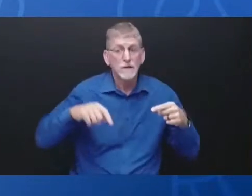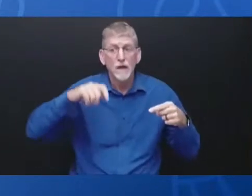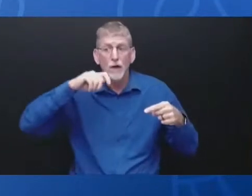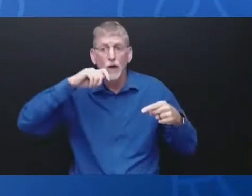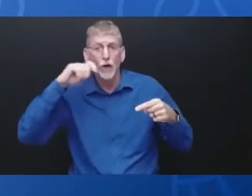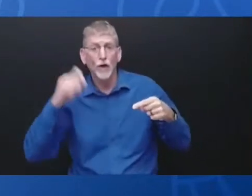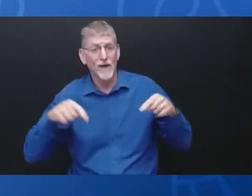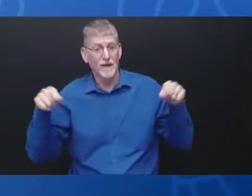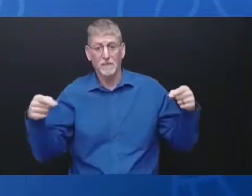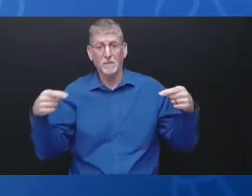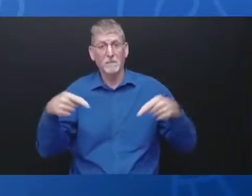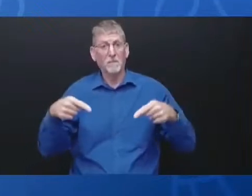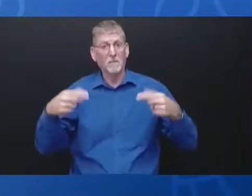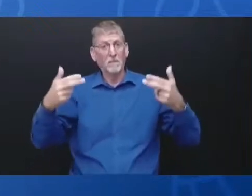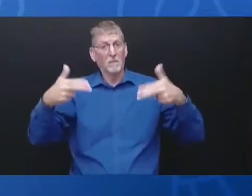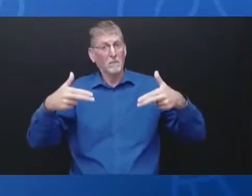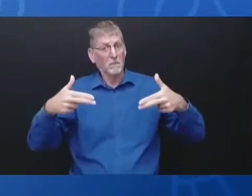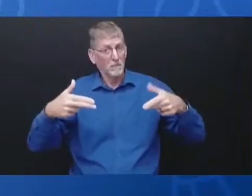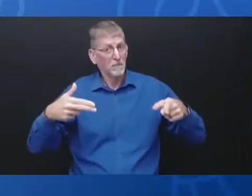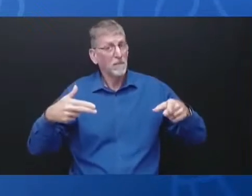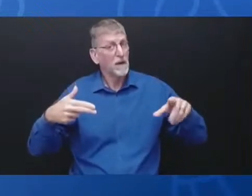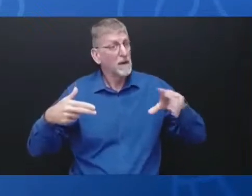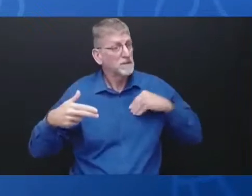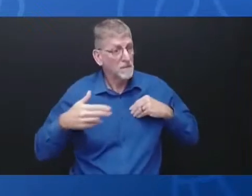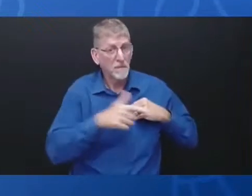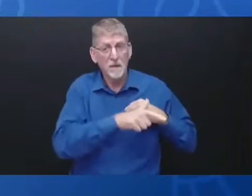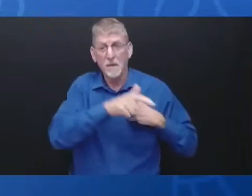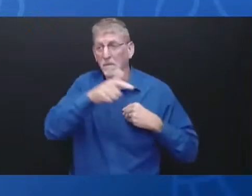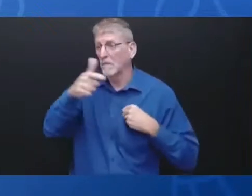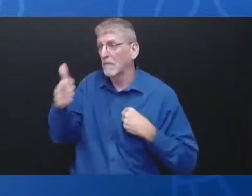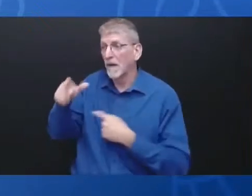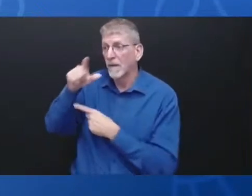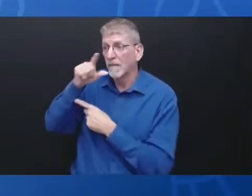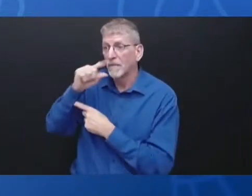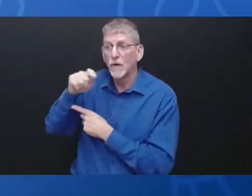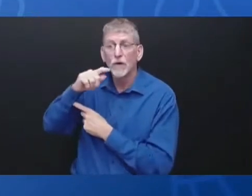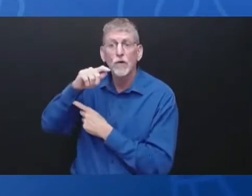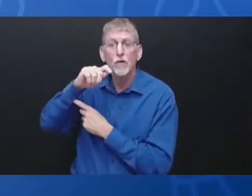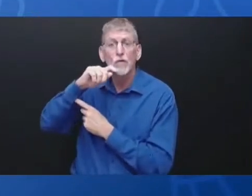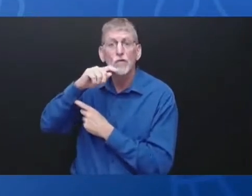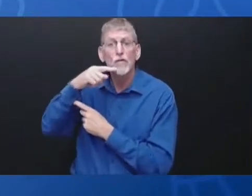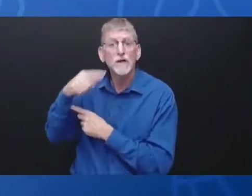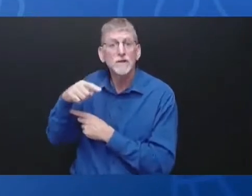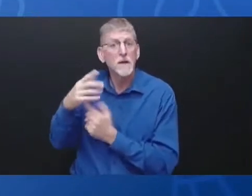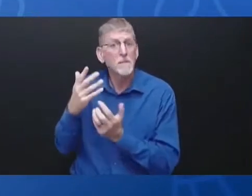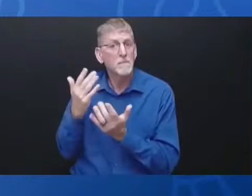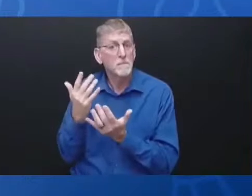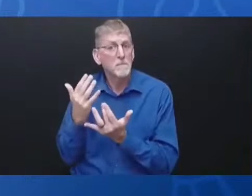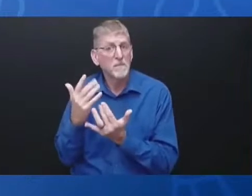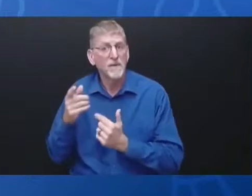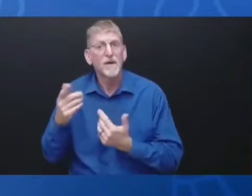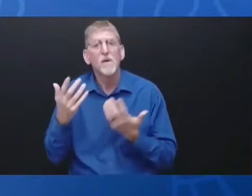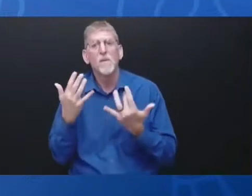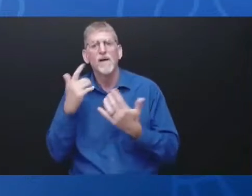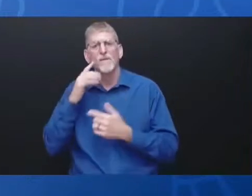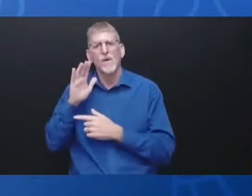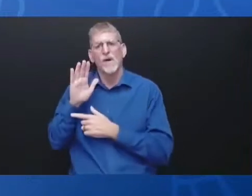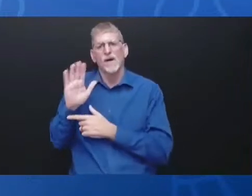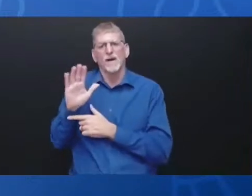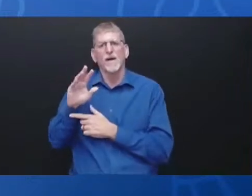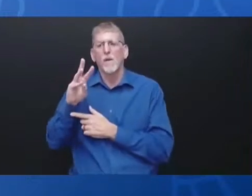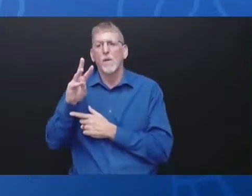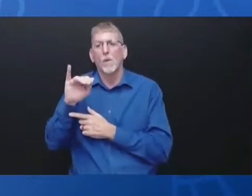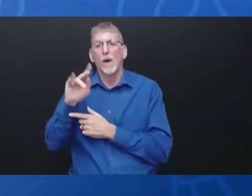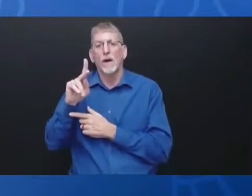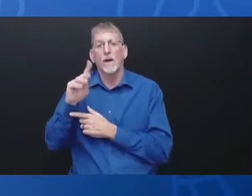after Envoy Witkoff's visit there as well. Following this historic meeting, Secretary Rubio traveled to the G7